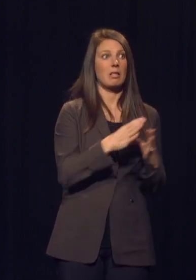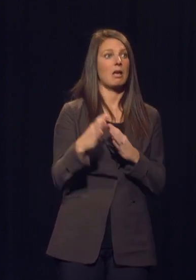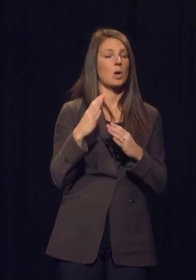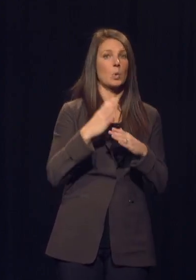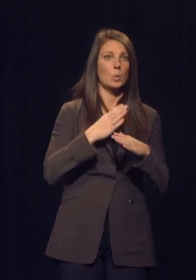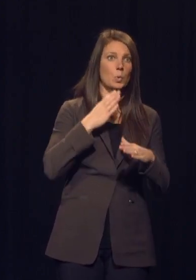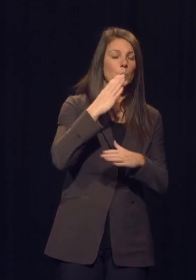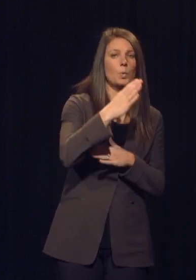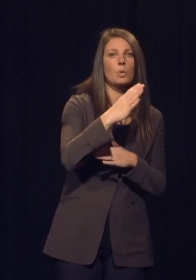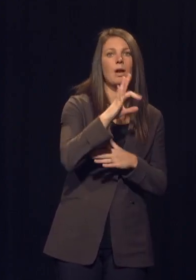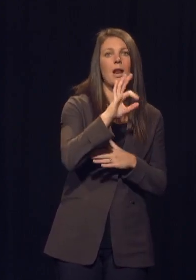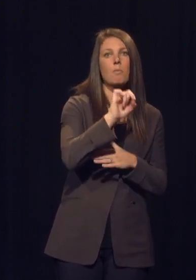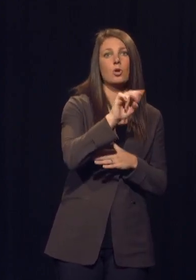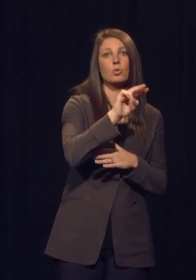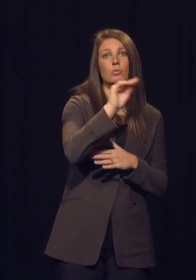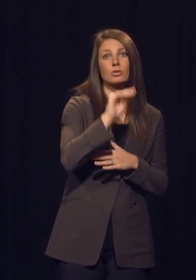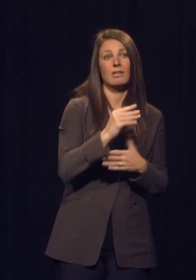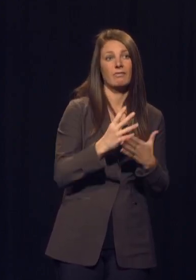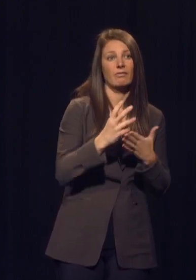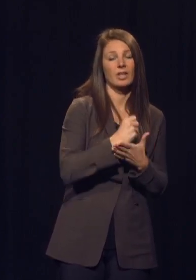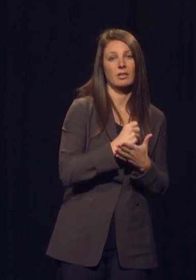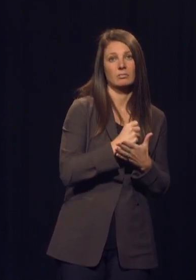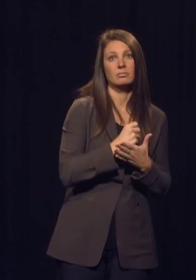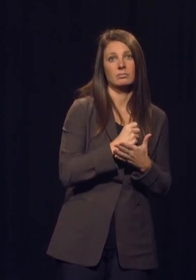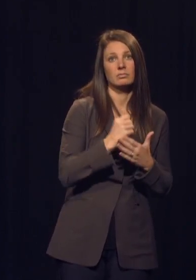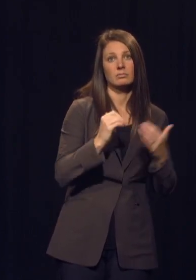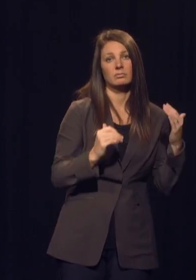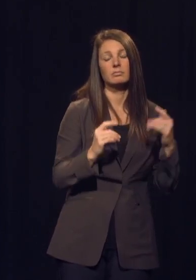than 9.2% of their income.